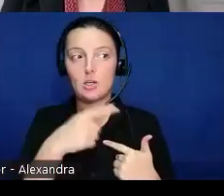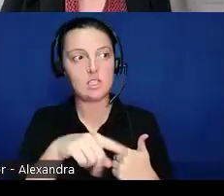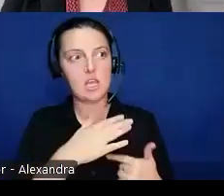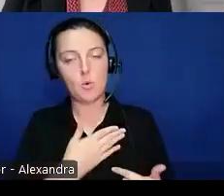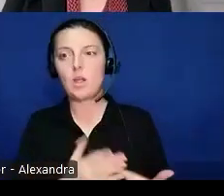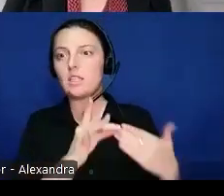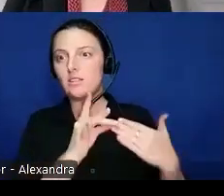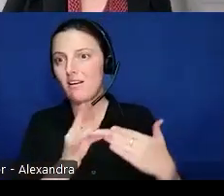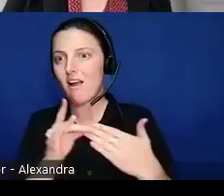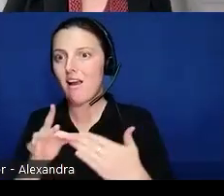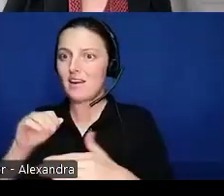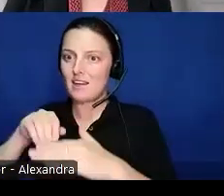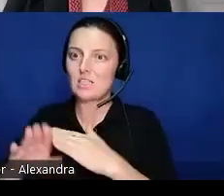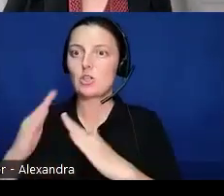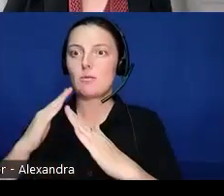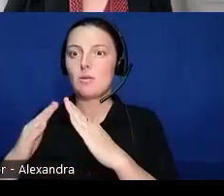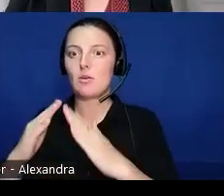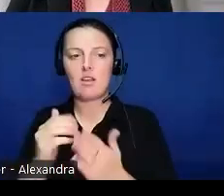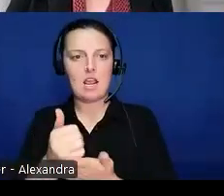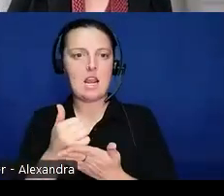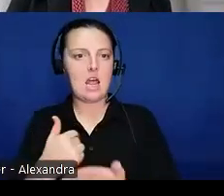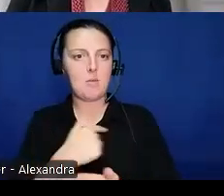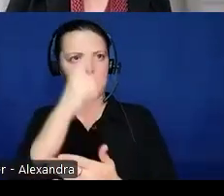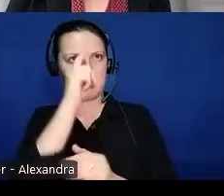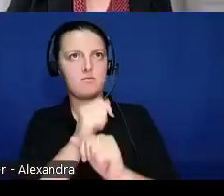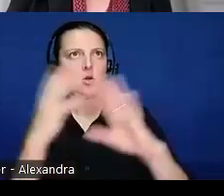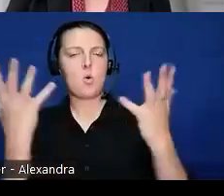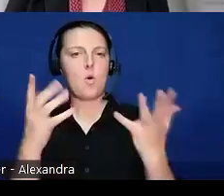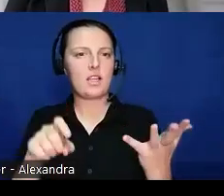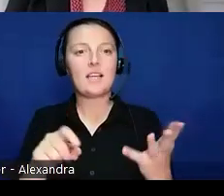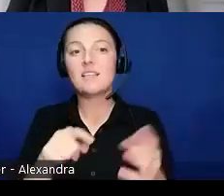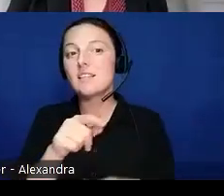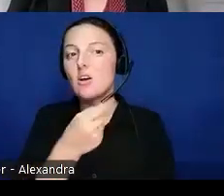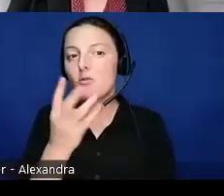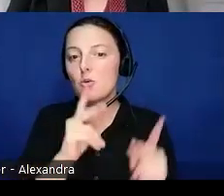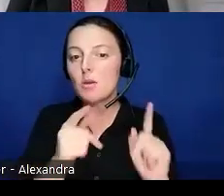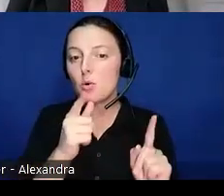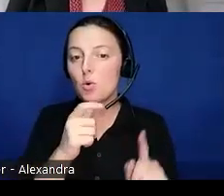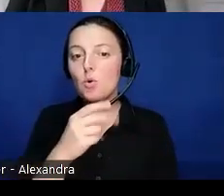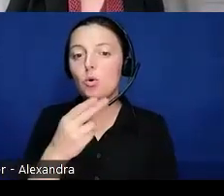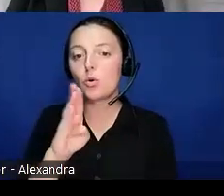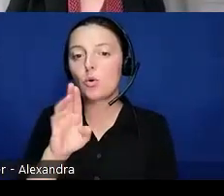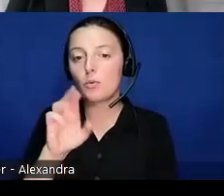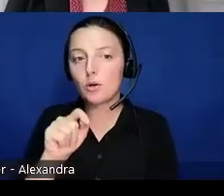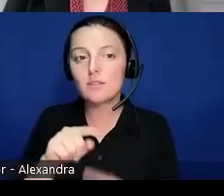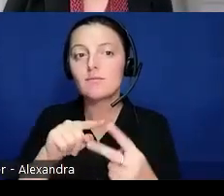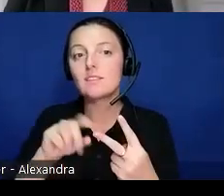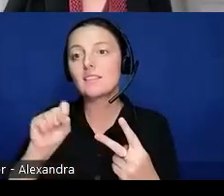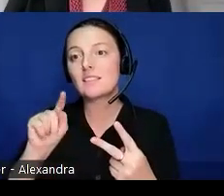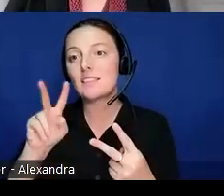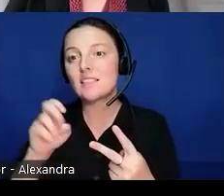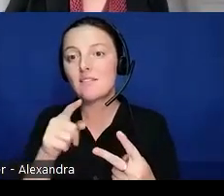were. Some of those people were Hubert and Steve. I'll just mention them. They're really, really awesome. I hope they're doing really